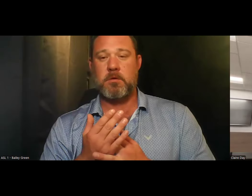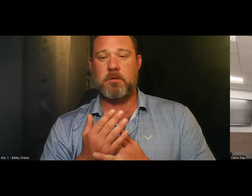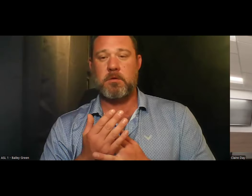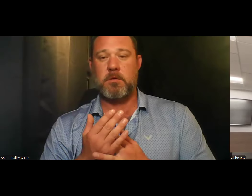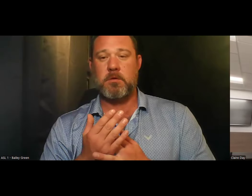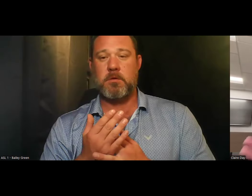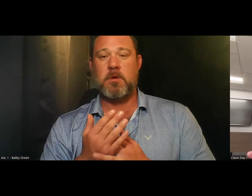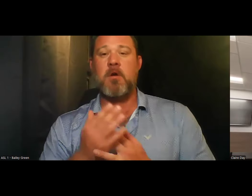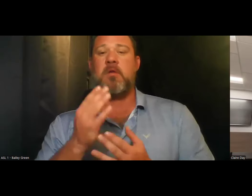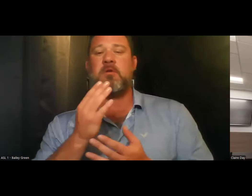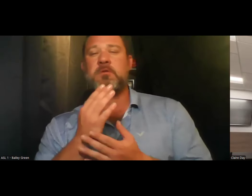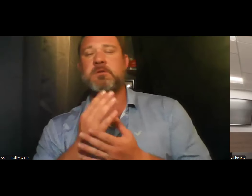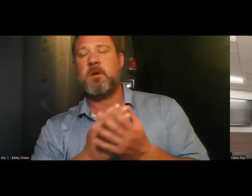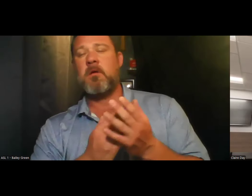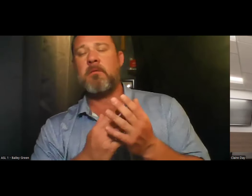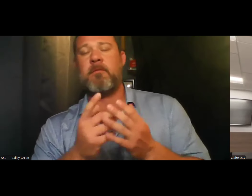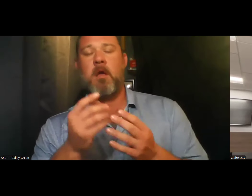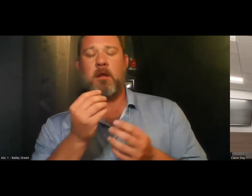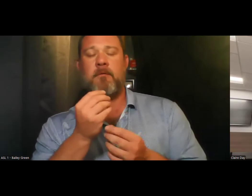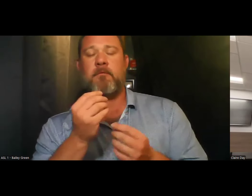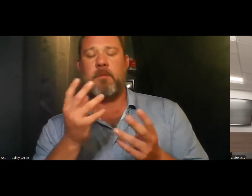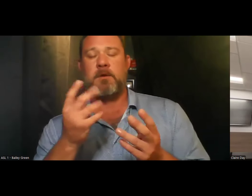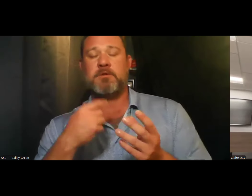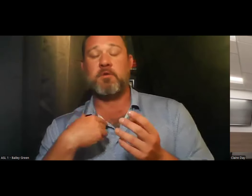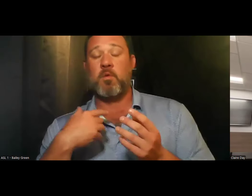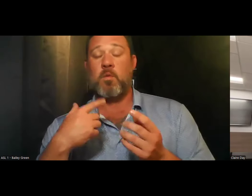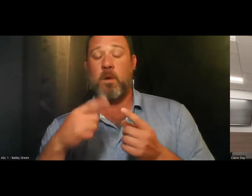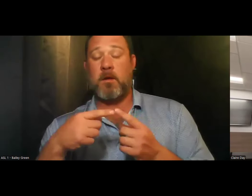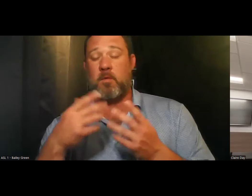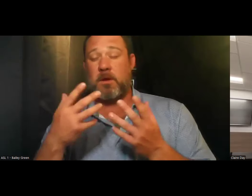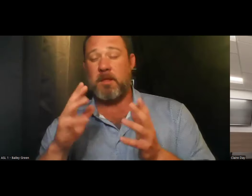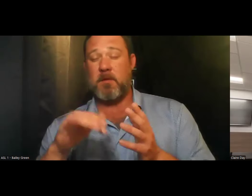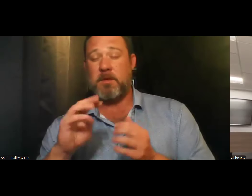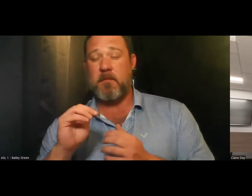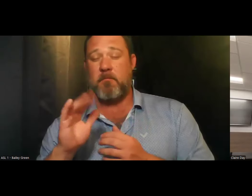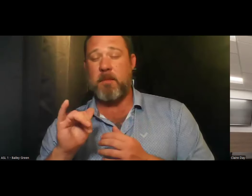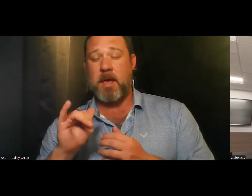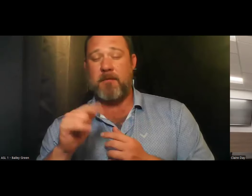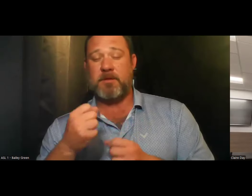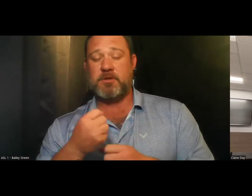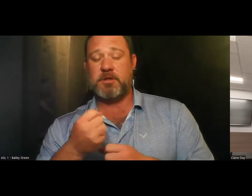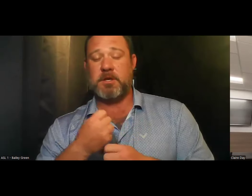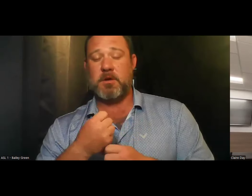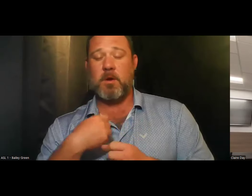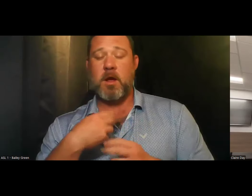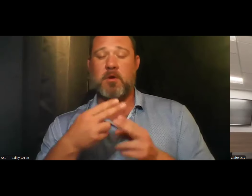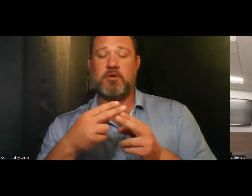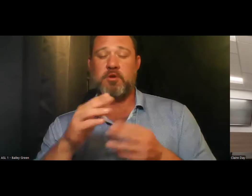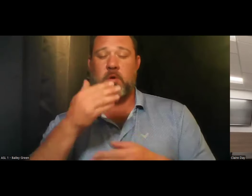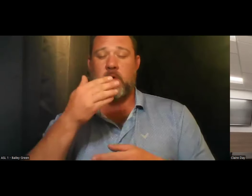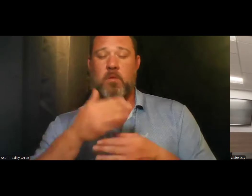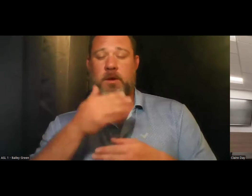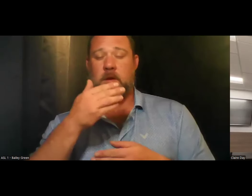really looking. This was top-line data. We finished this trial in May of 2025, so we had a very short window